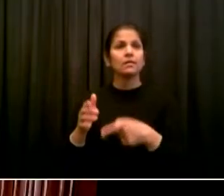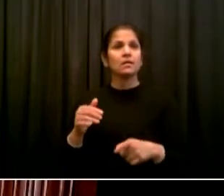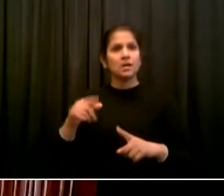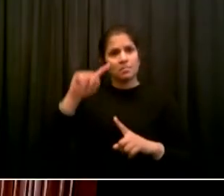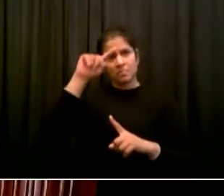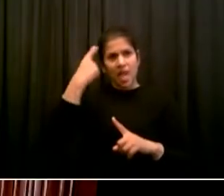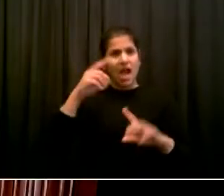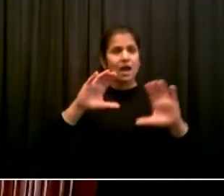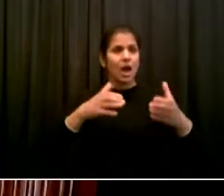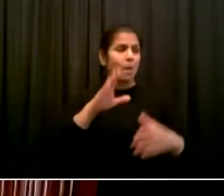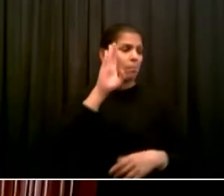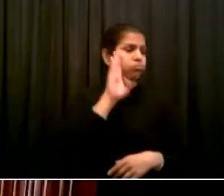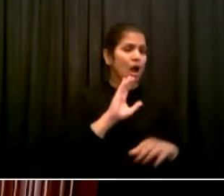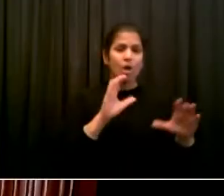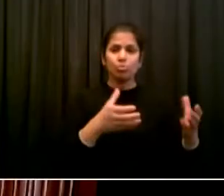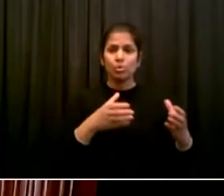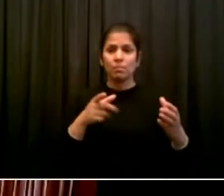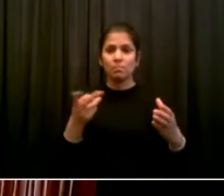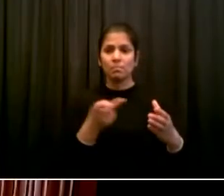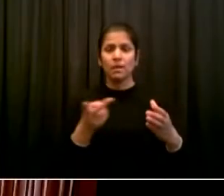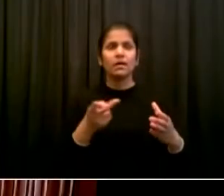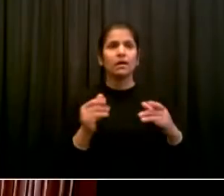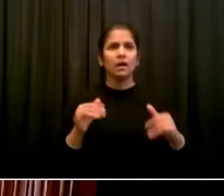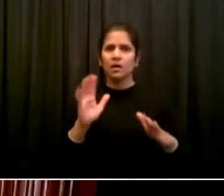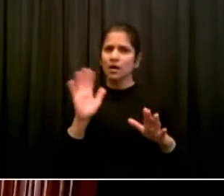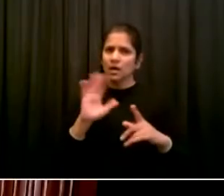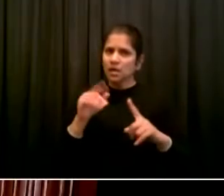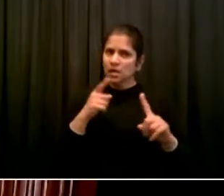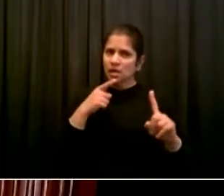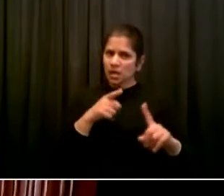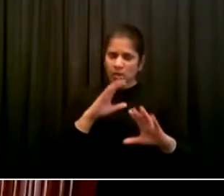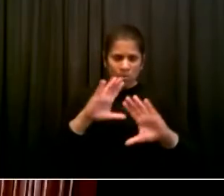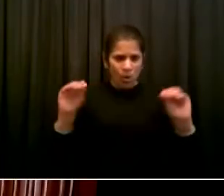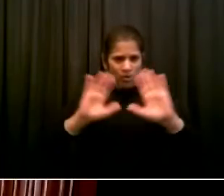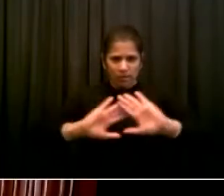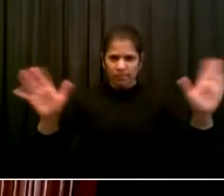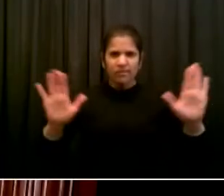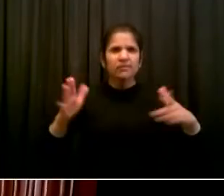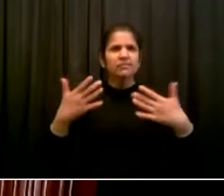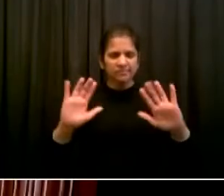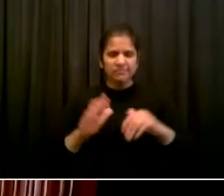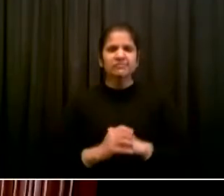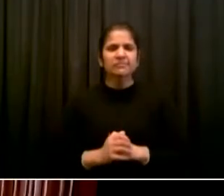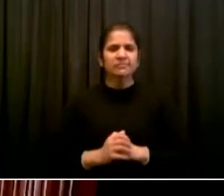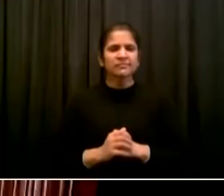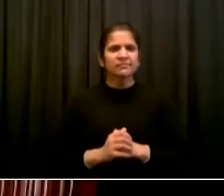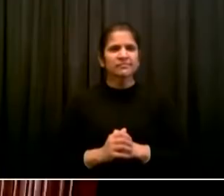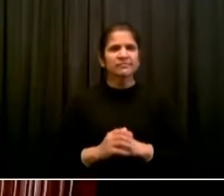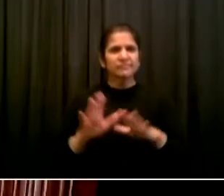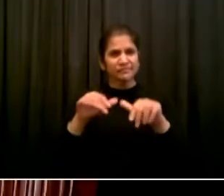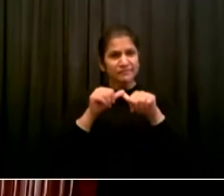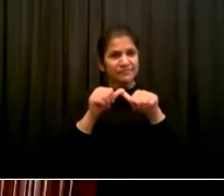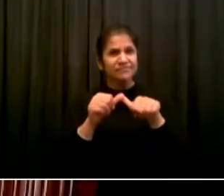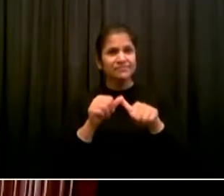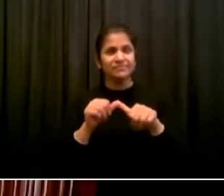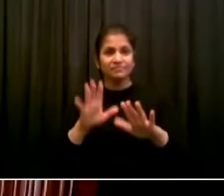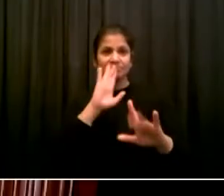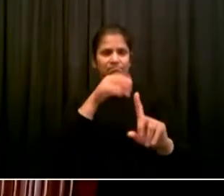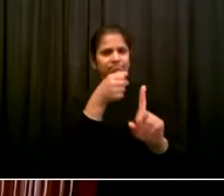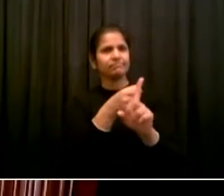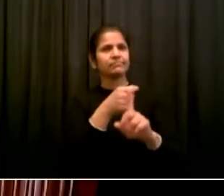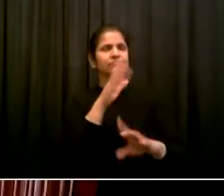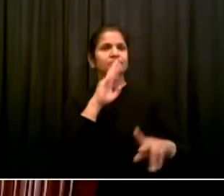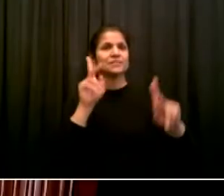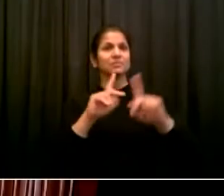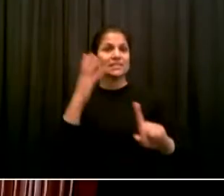for far too long, and to continue to impact people's experiences and interactions with law enforcement even to this day.